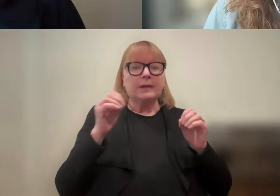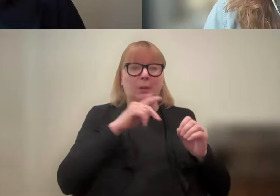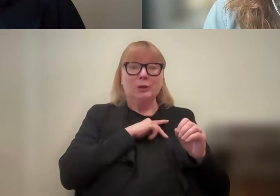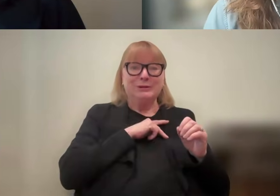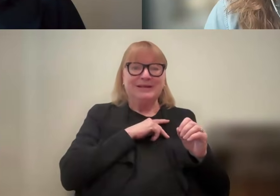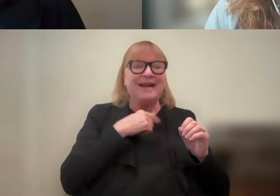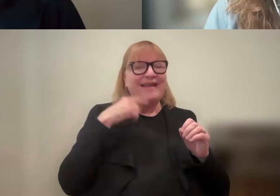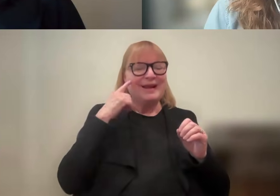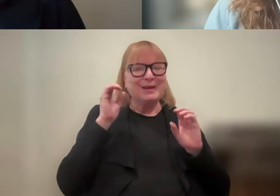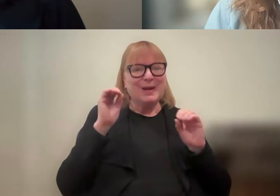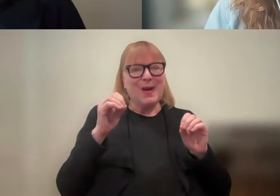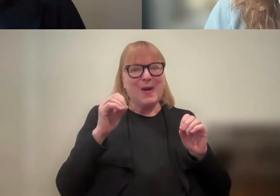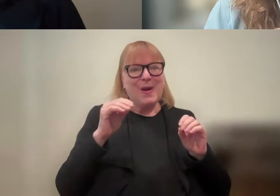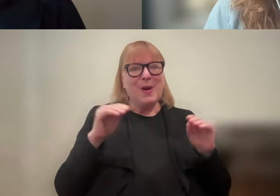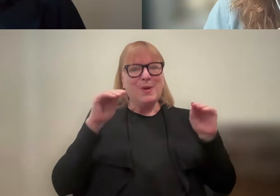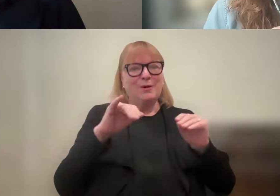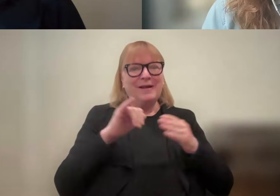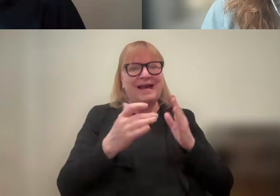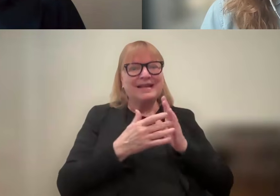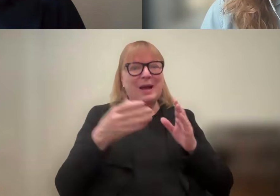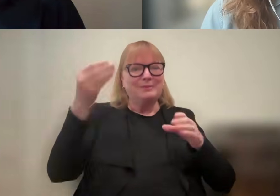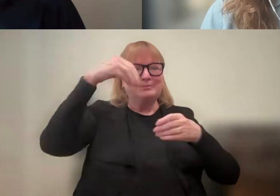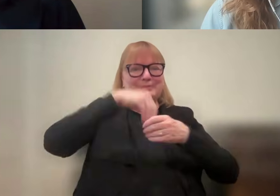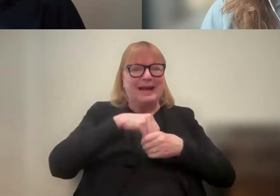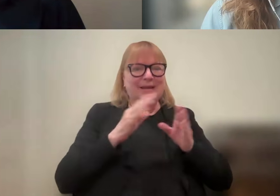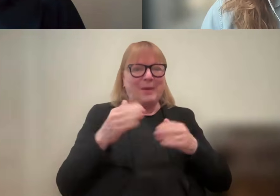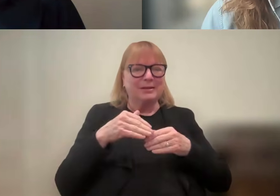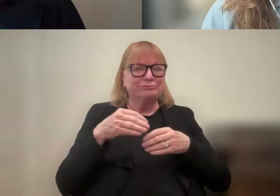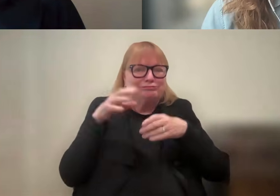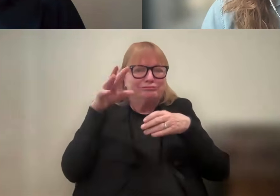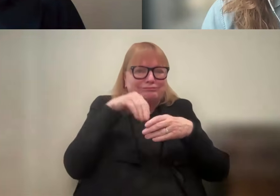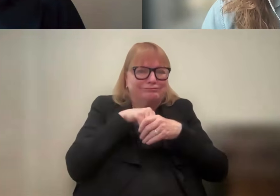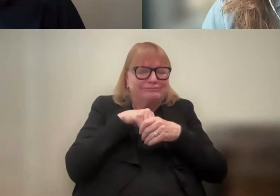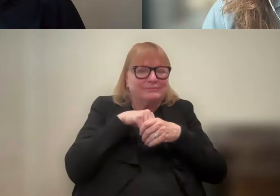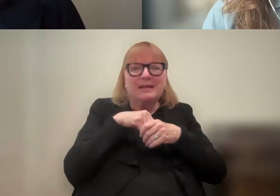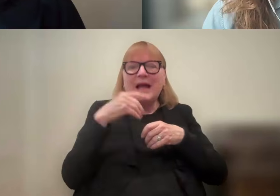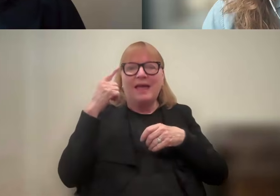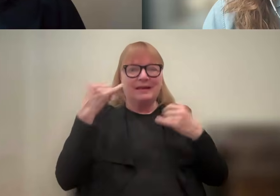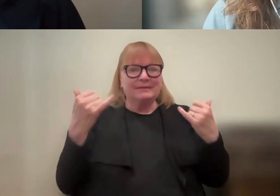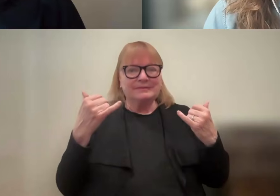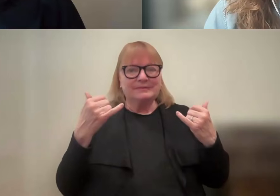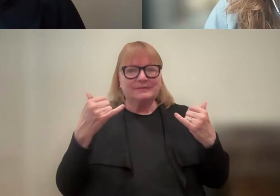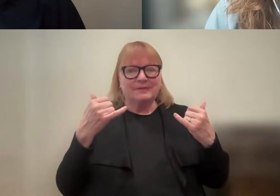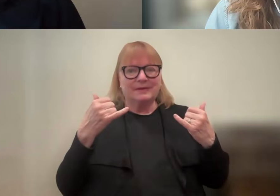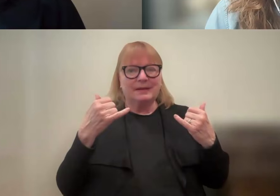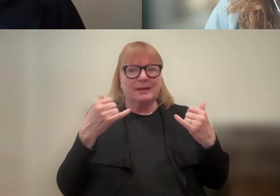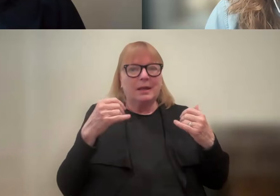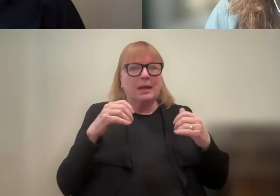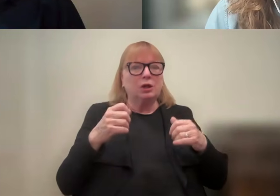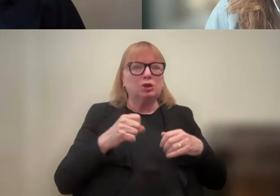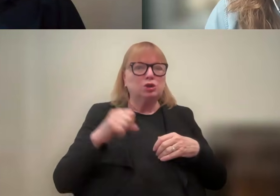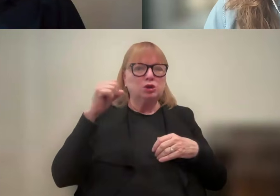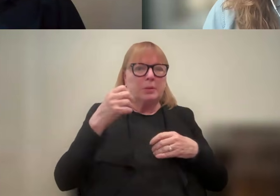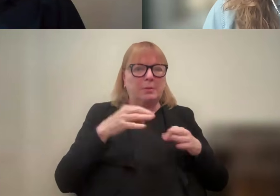personally, I think that there's no putting this technology back in a box. And so at this point, I think it's super important to be